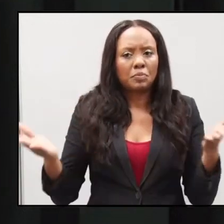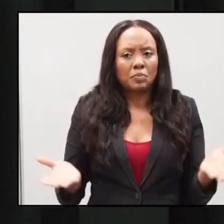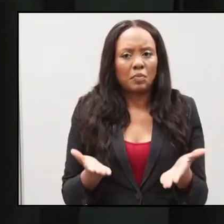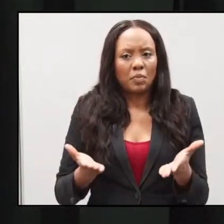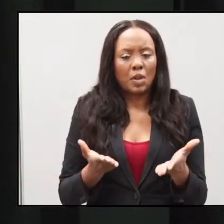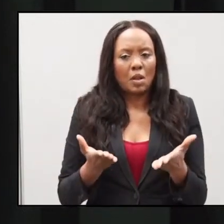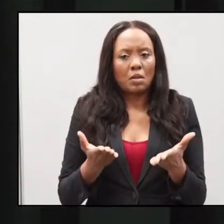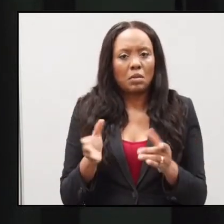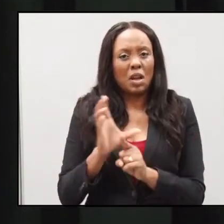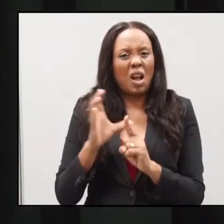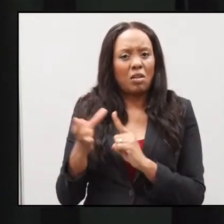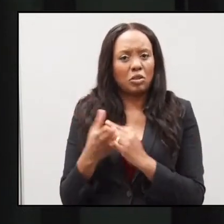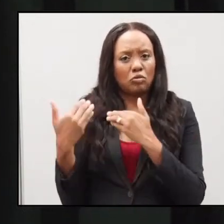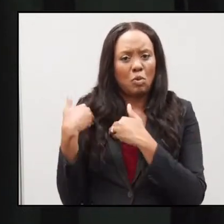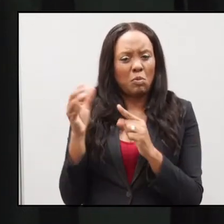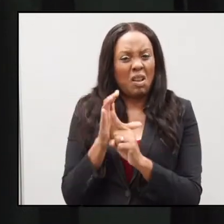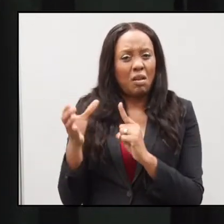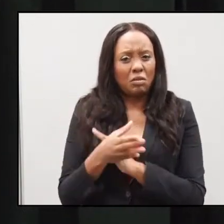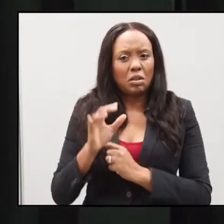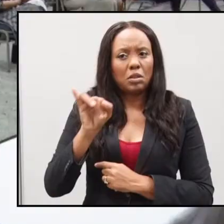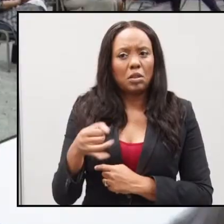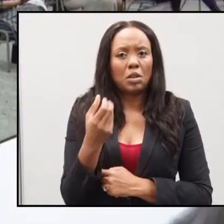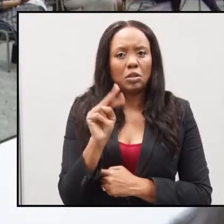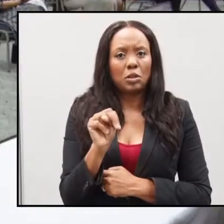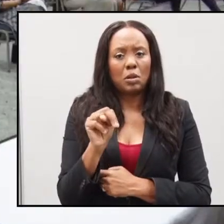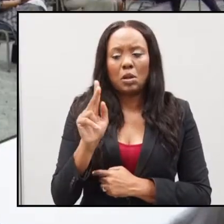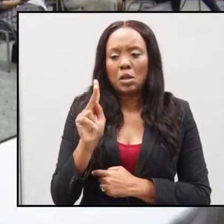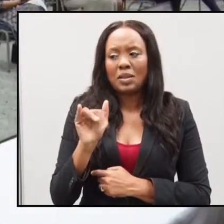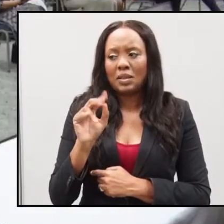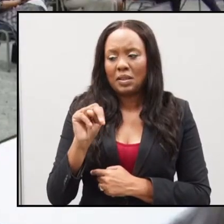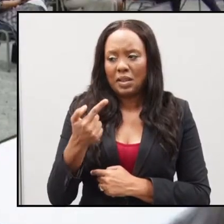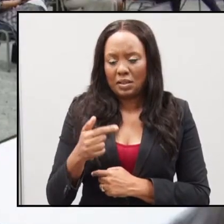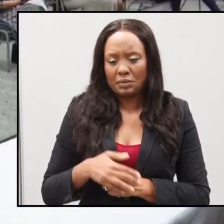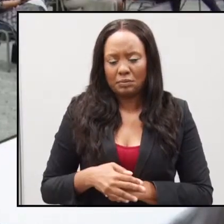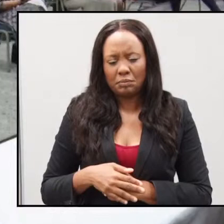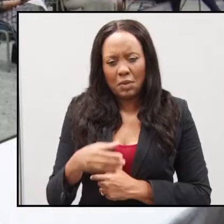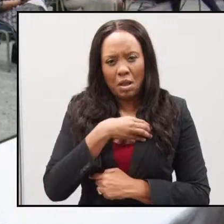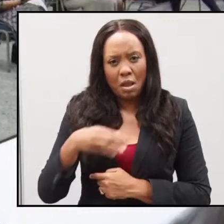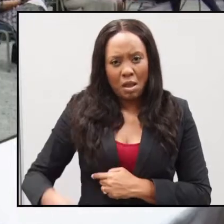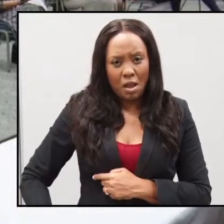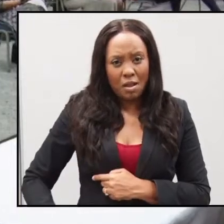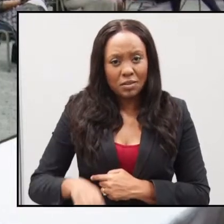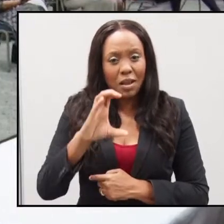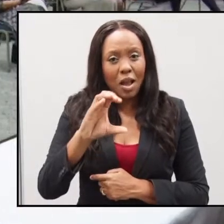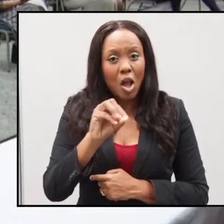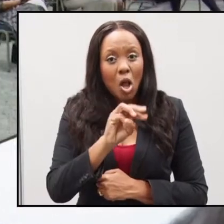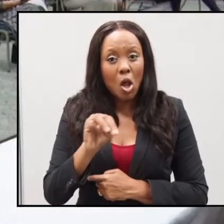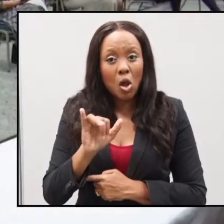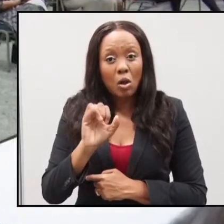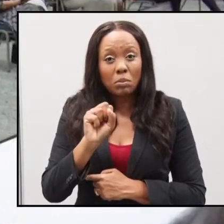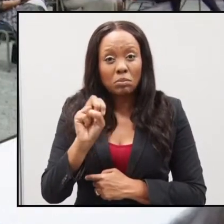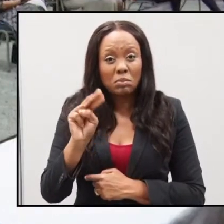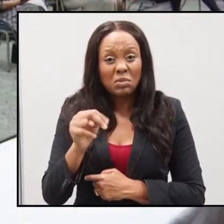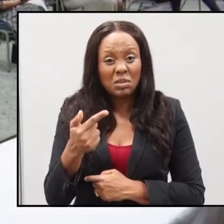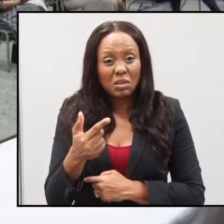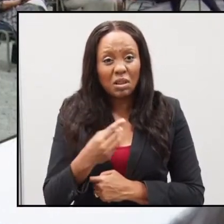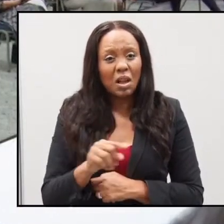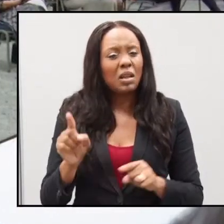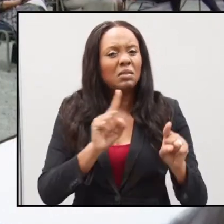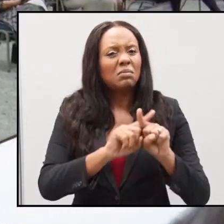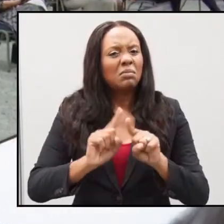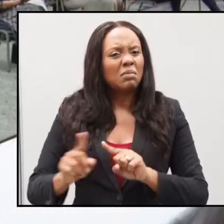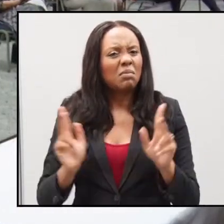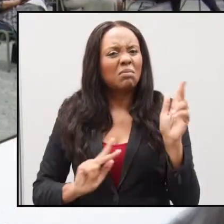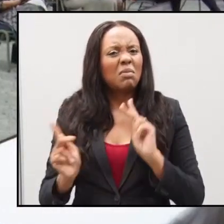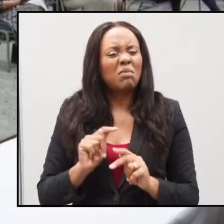John King, Ambassador David Comishong, Lady Ashley Ajay, and the representatives of Ajay Associates,